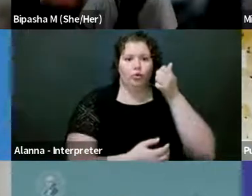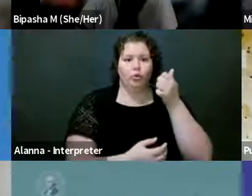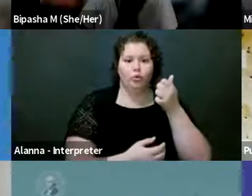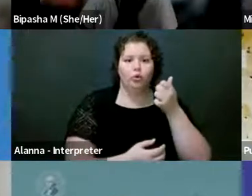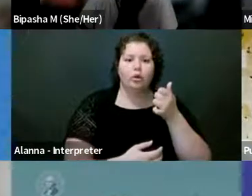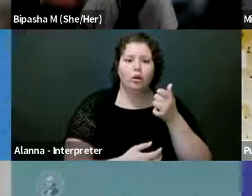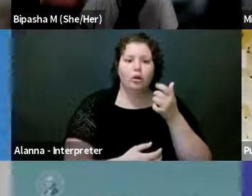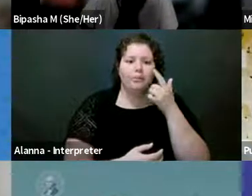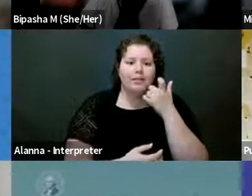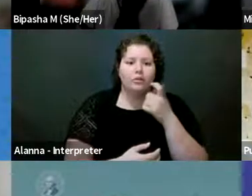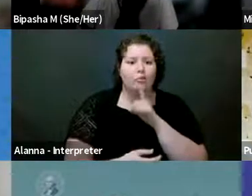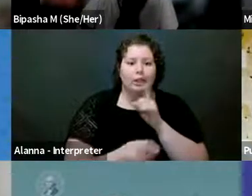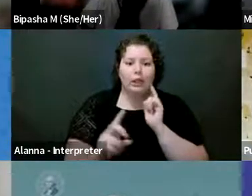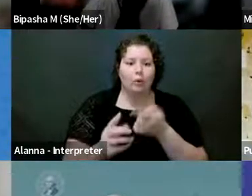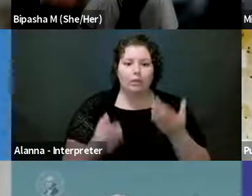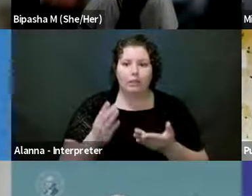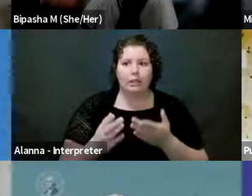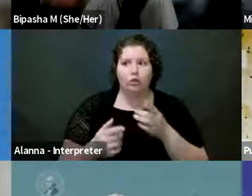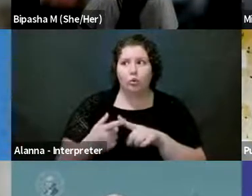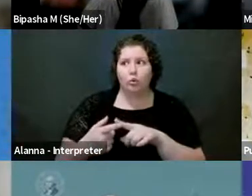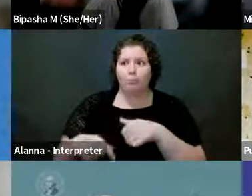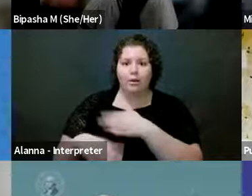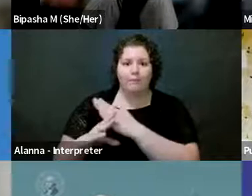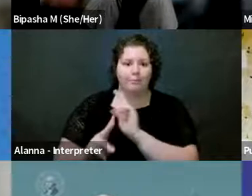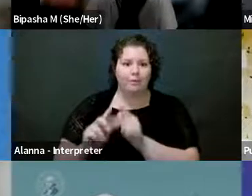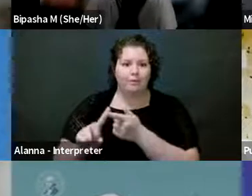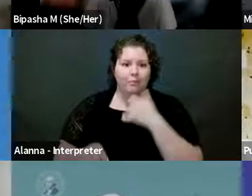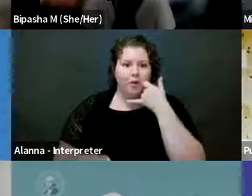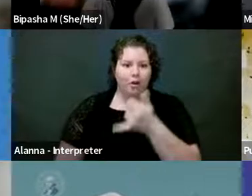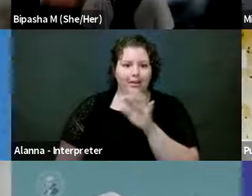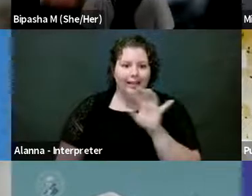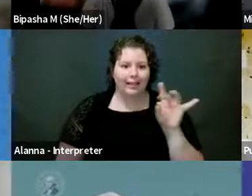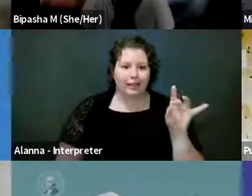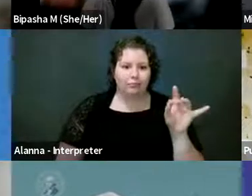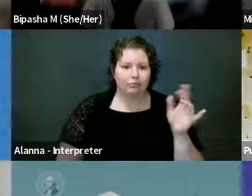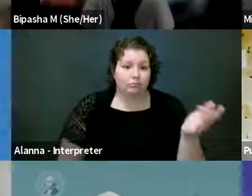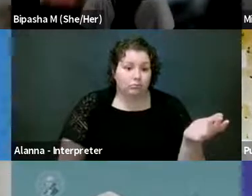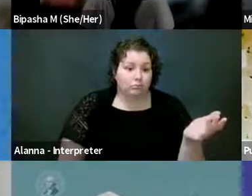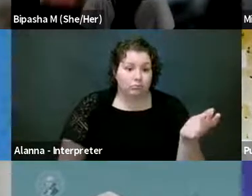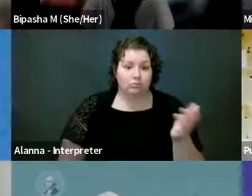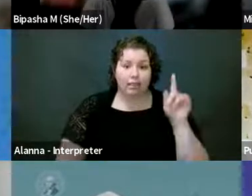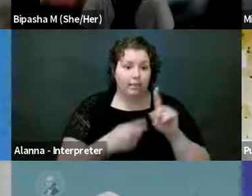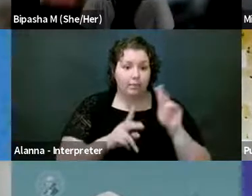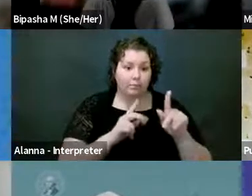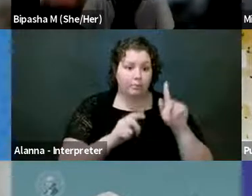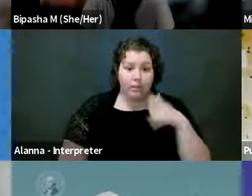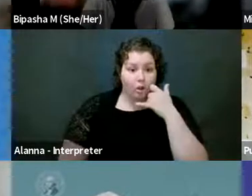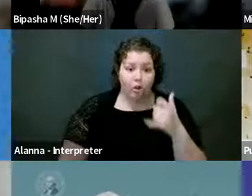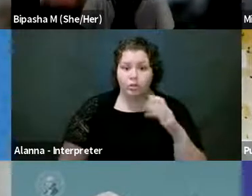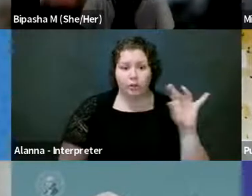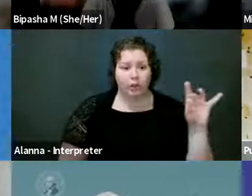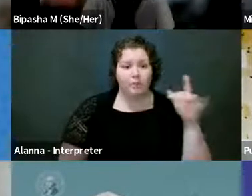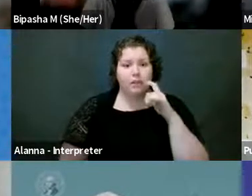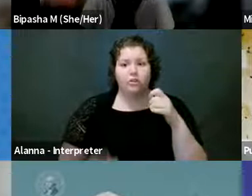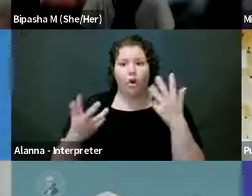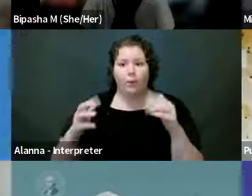call 988 in the first place. Hearing those personal stories this morning about how these crises appear